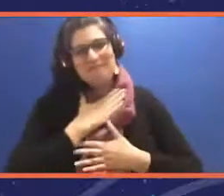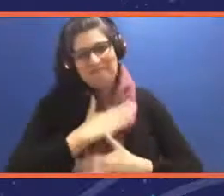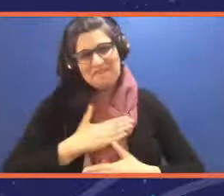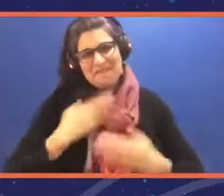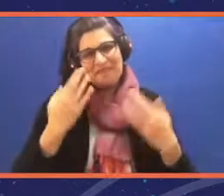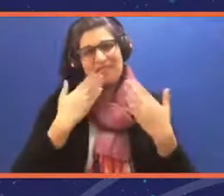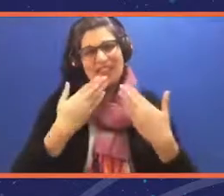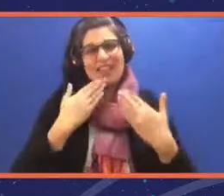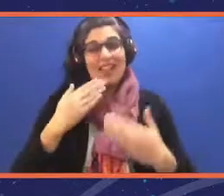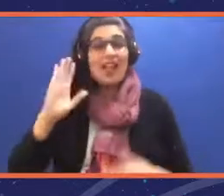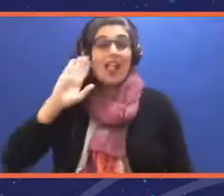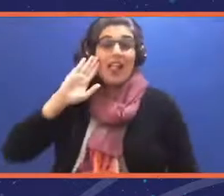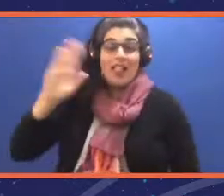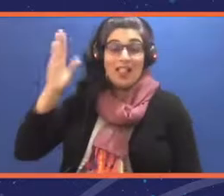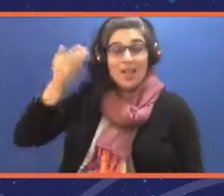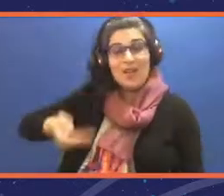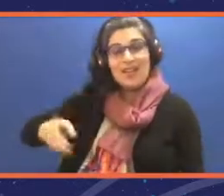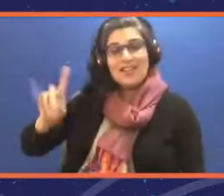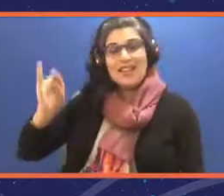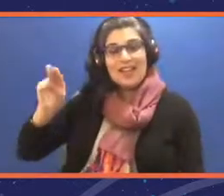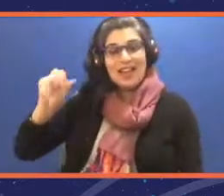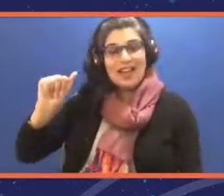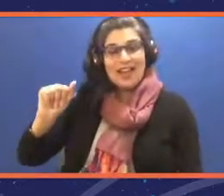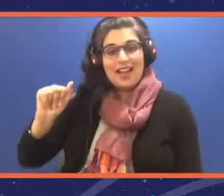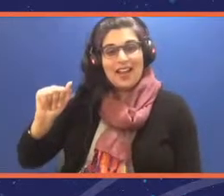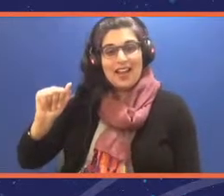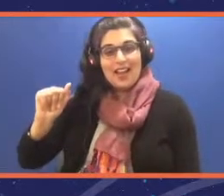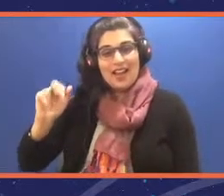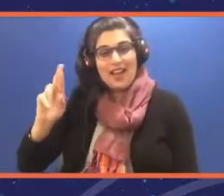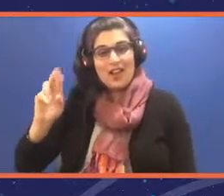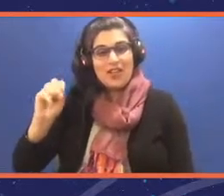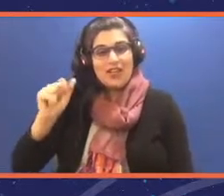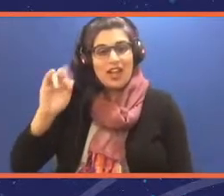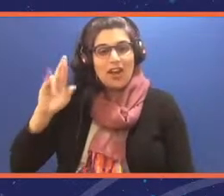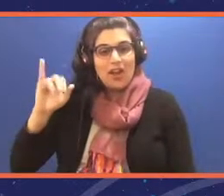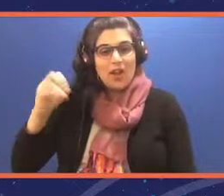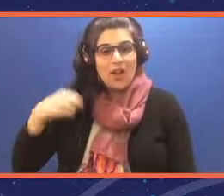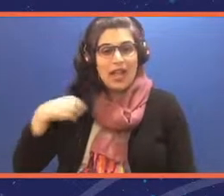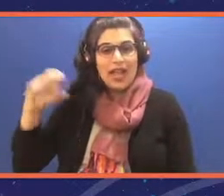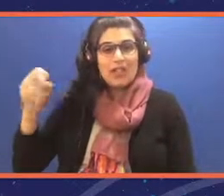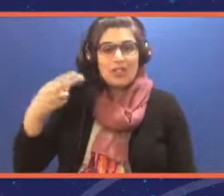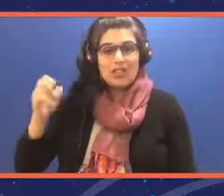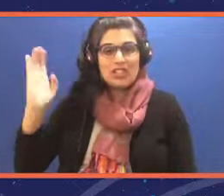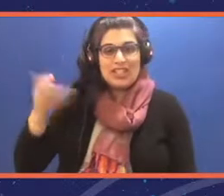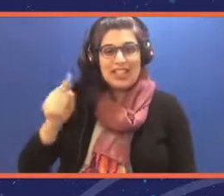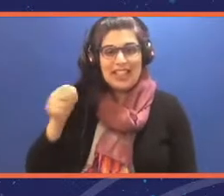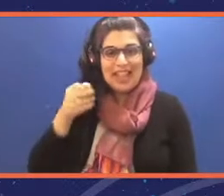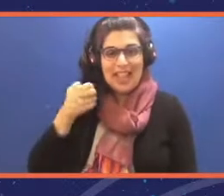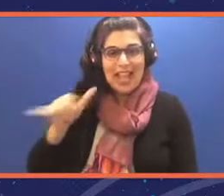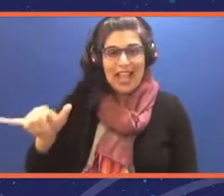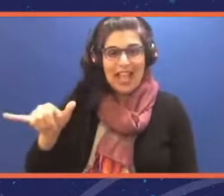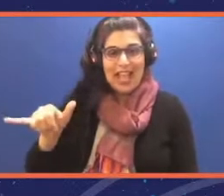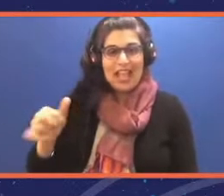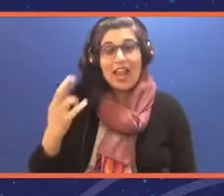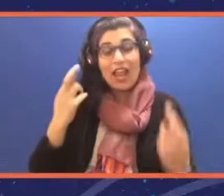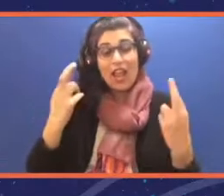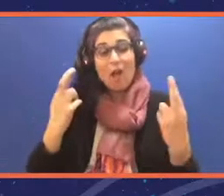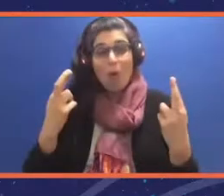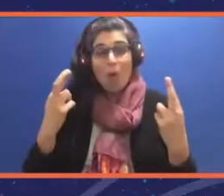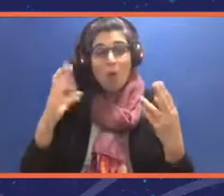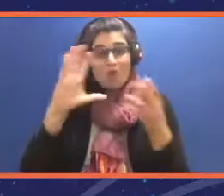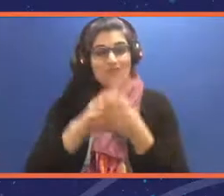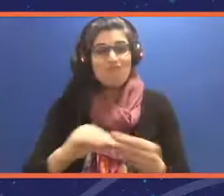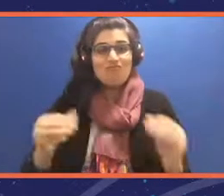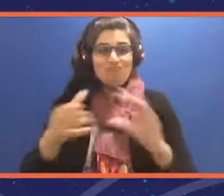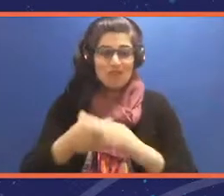Hi, my name is Diana Rosario. I go by she, they, and I hope this story speaks to